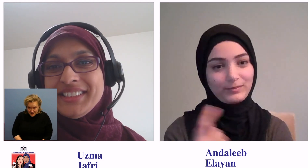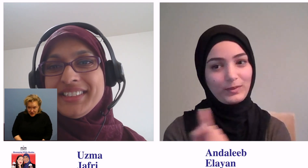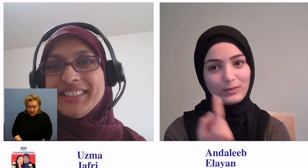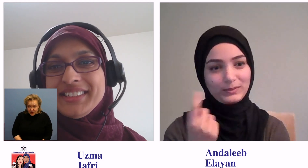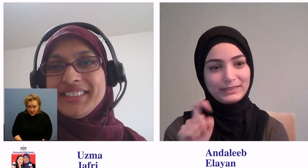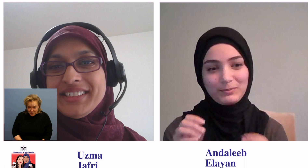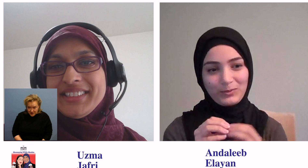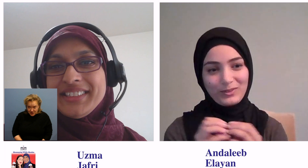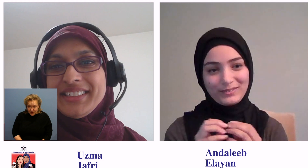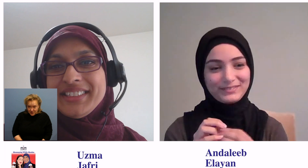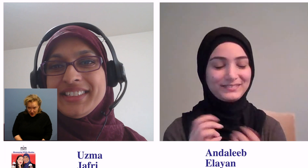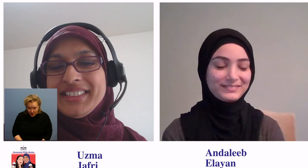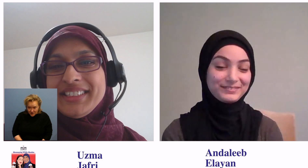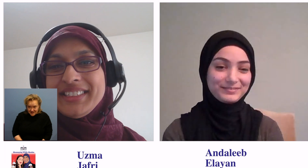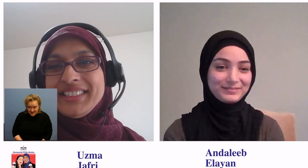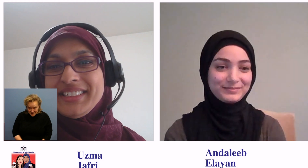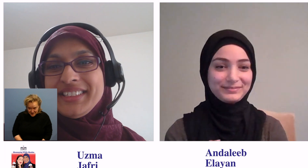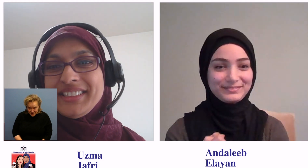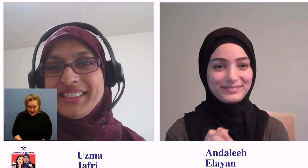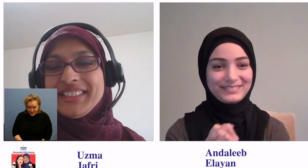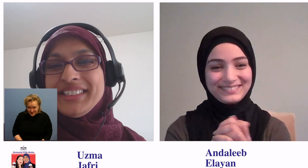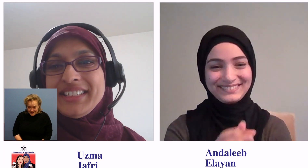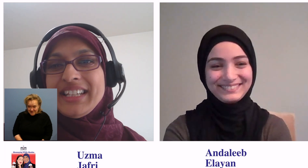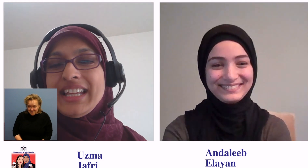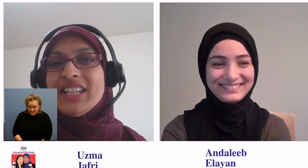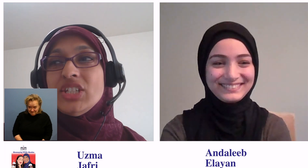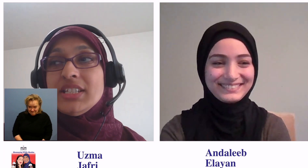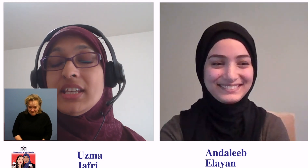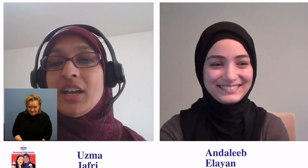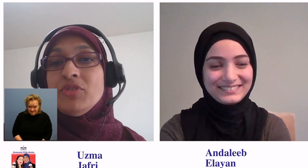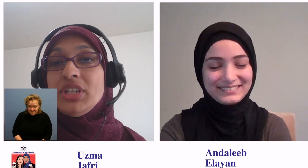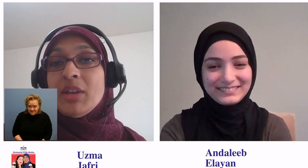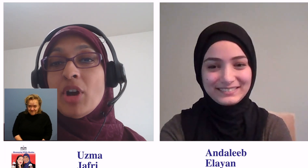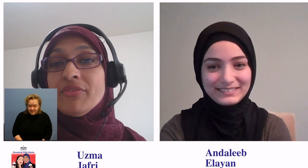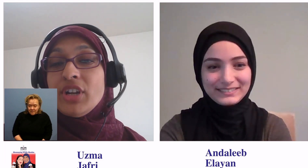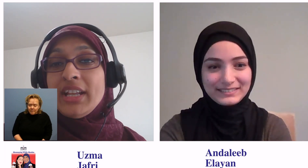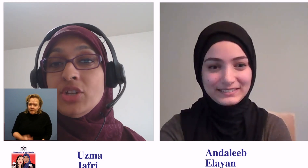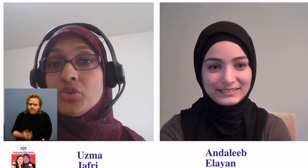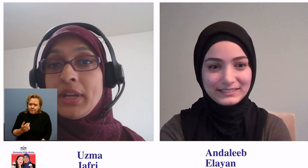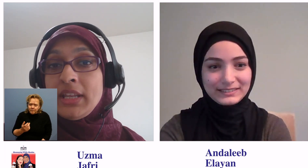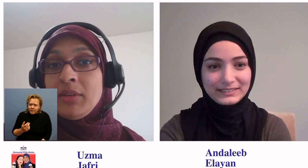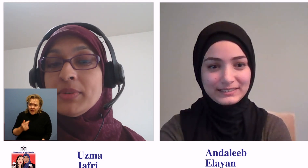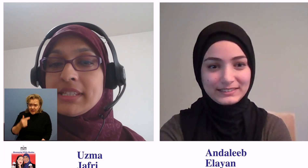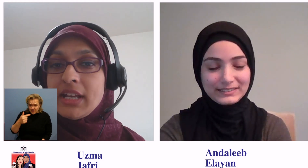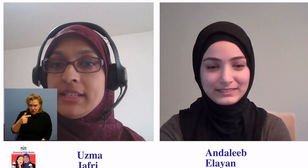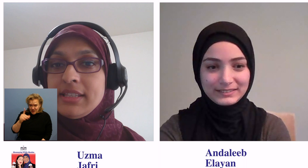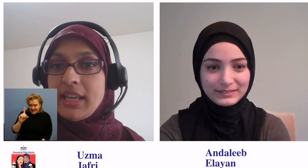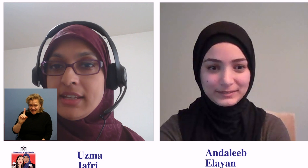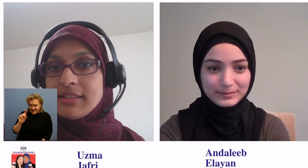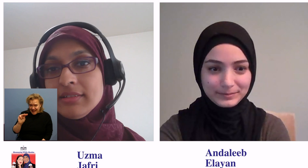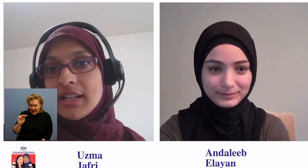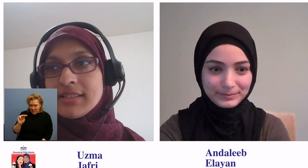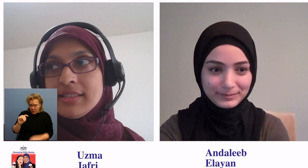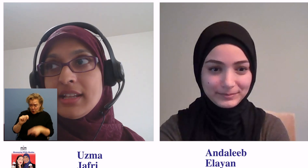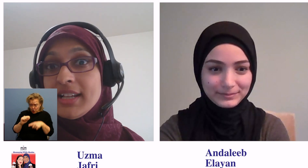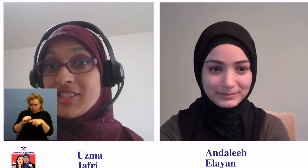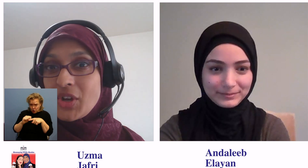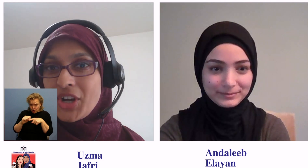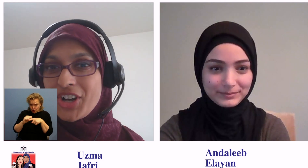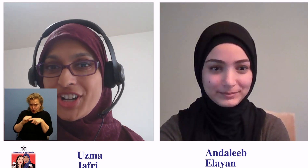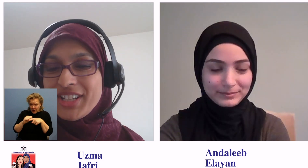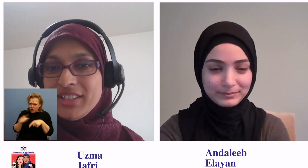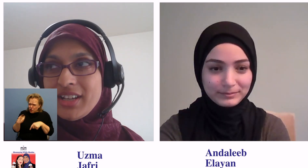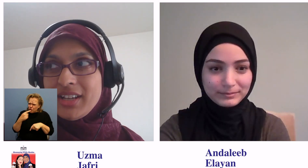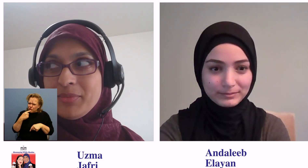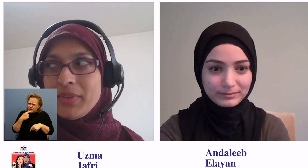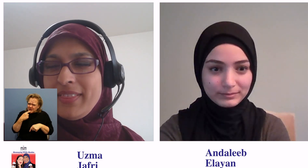Yes, we do. We do. We always need more of those. Does GDM offer any training besides the ASL classes that I